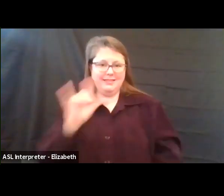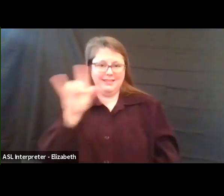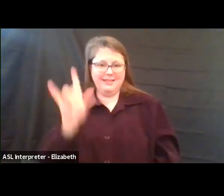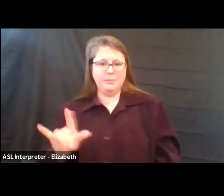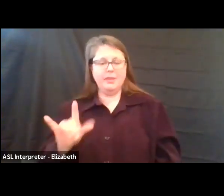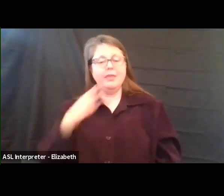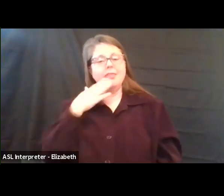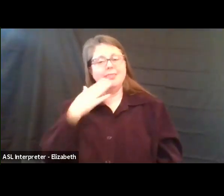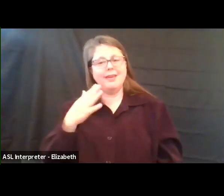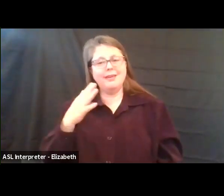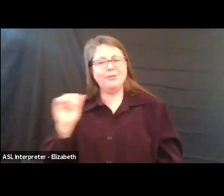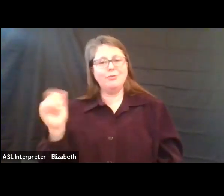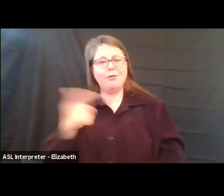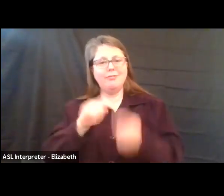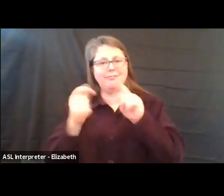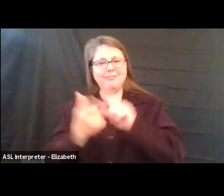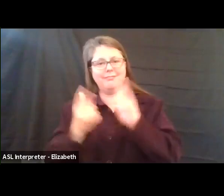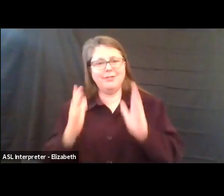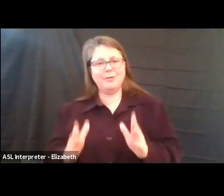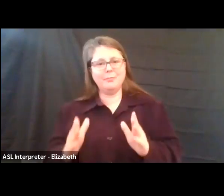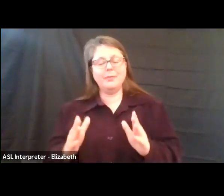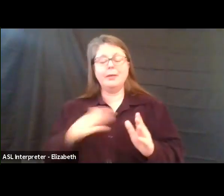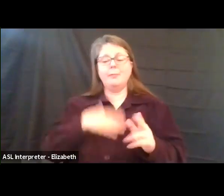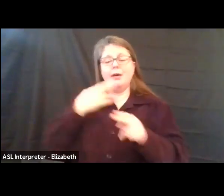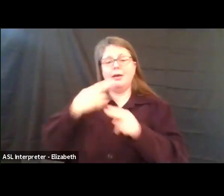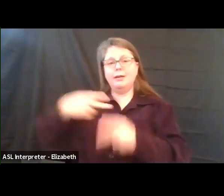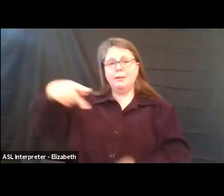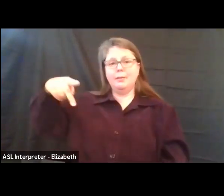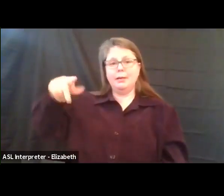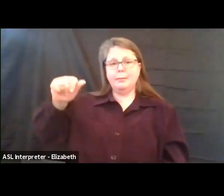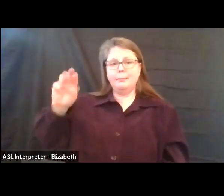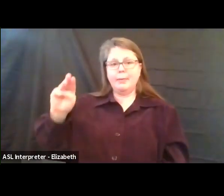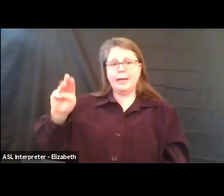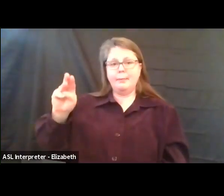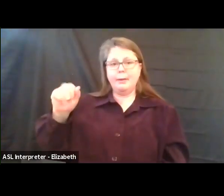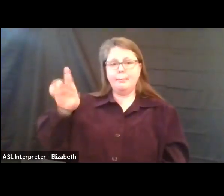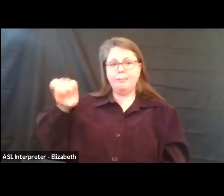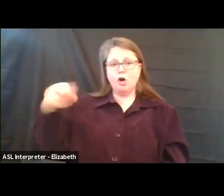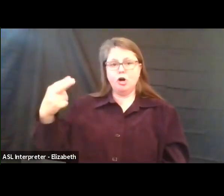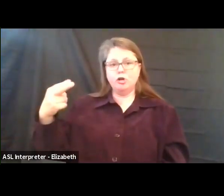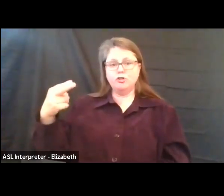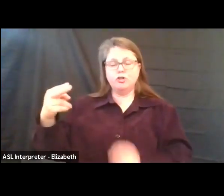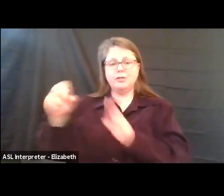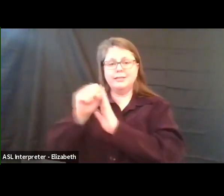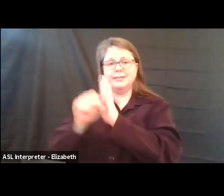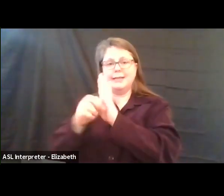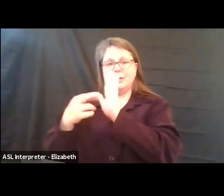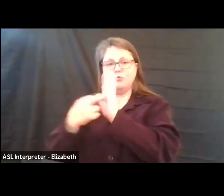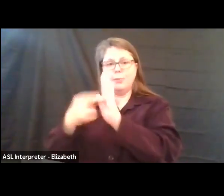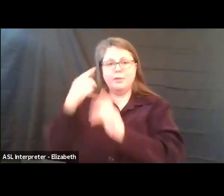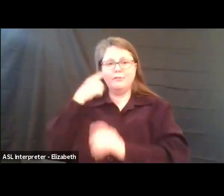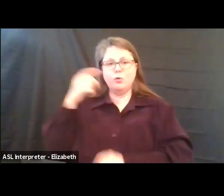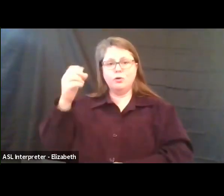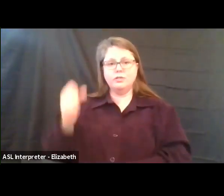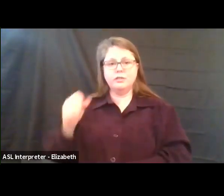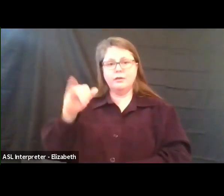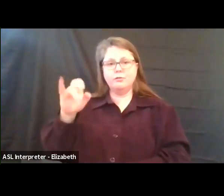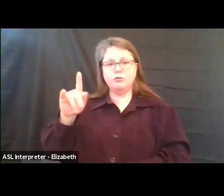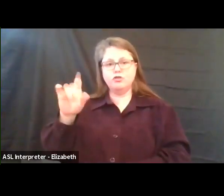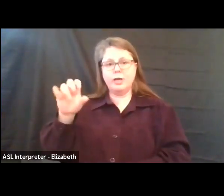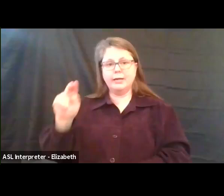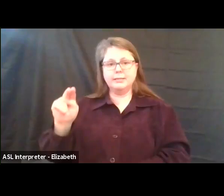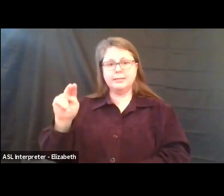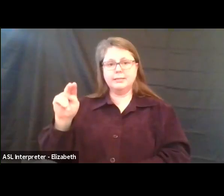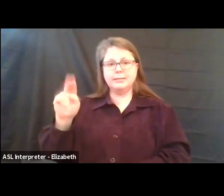behalf. My name is Pam Marsh. I'm the state representative for Southern Jackson County, which includes the communities of Ashland, Talent,